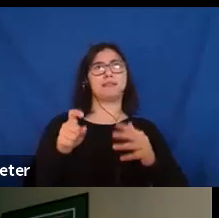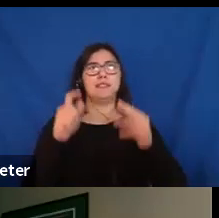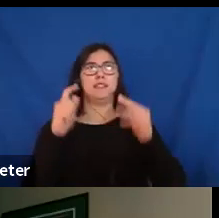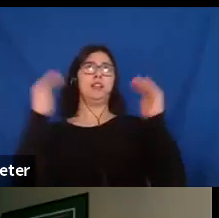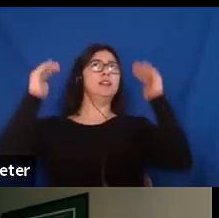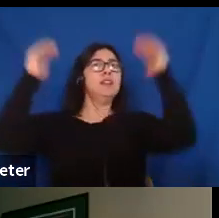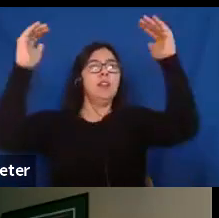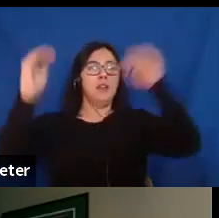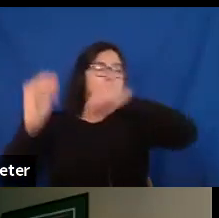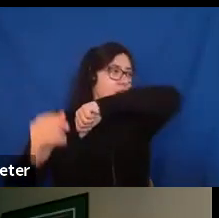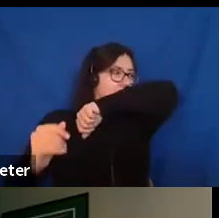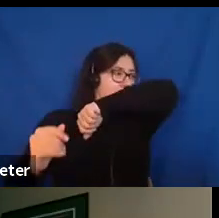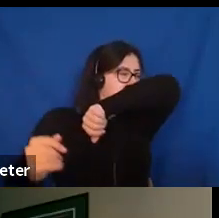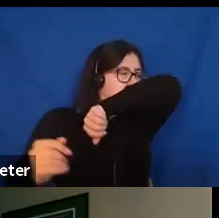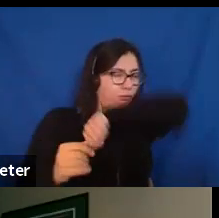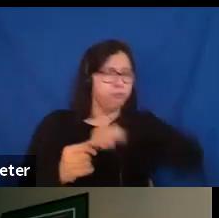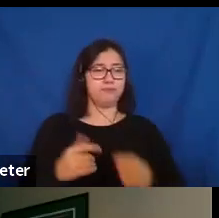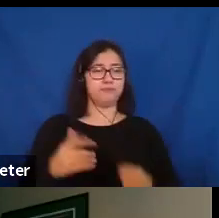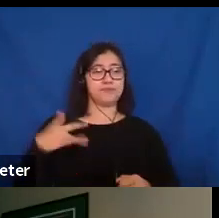live up to some stereotype? Like there's,